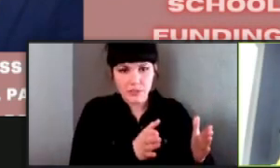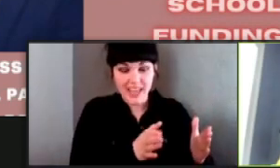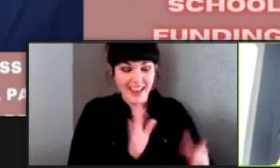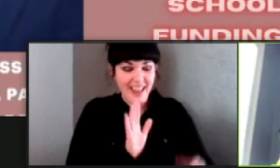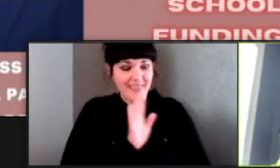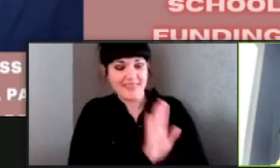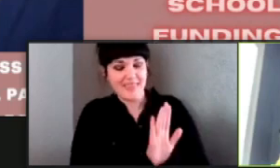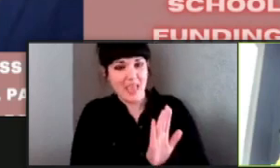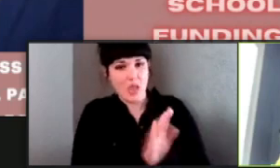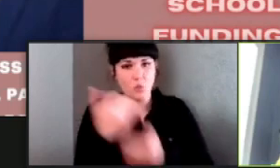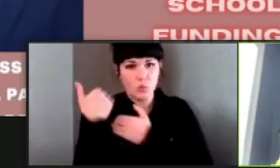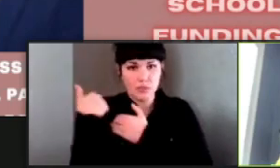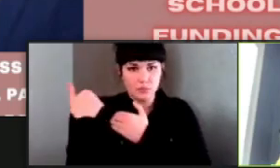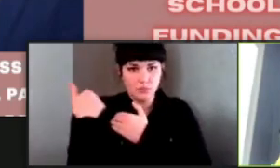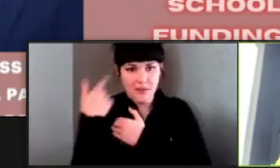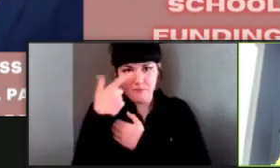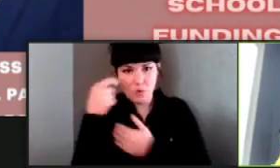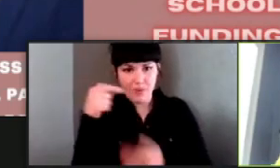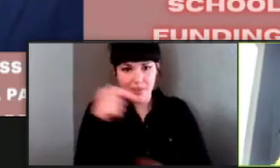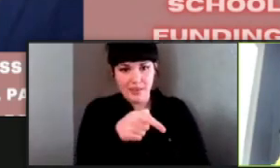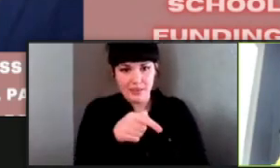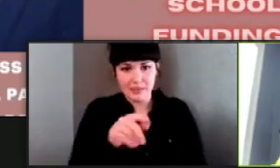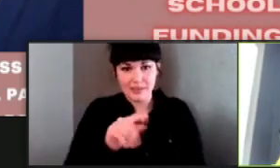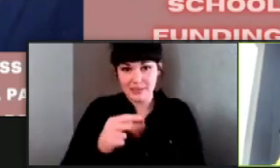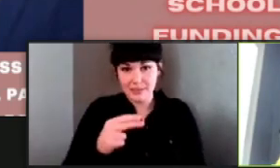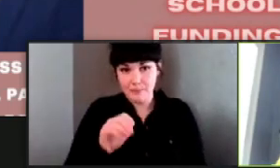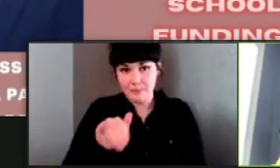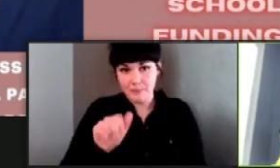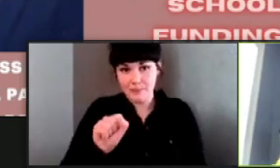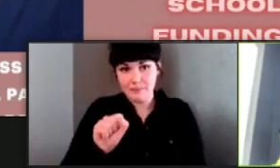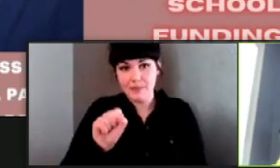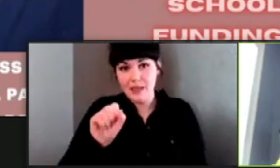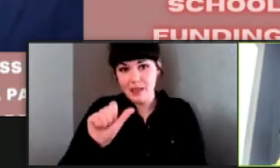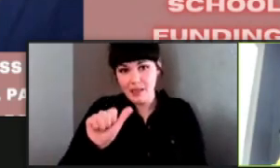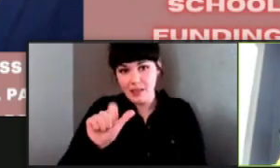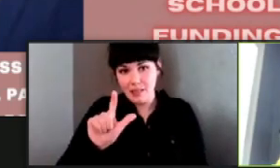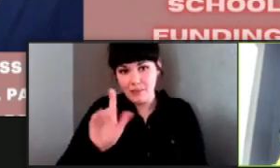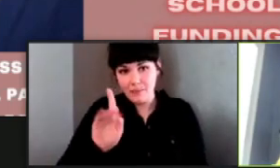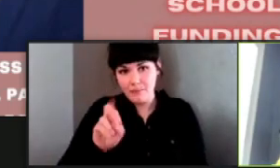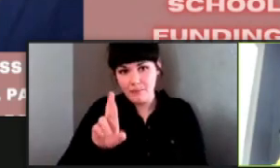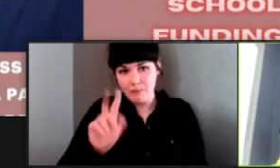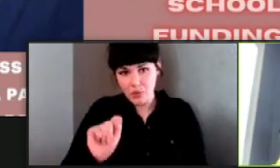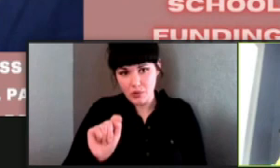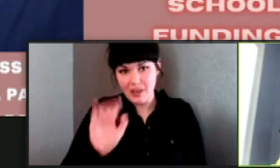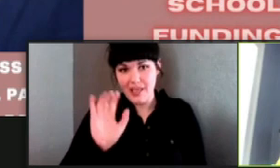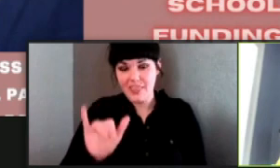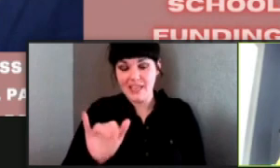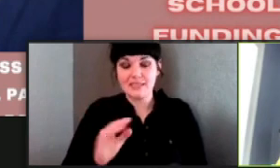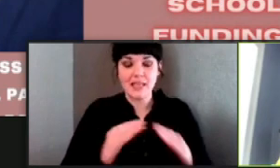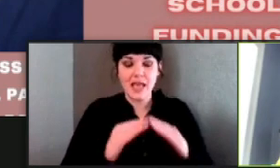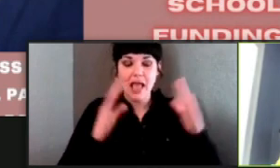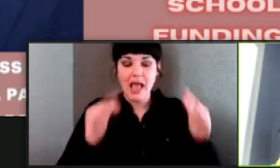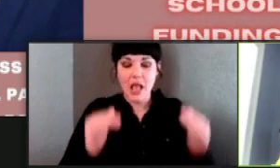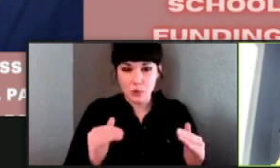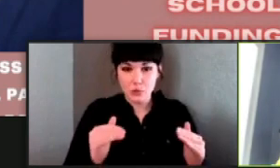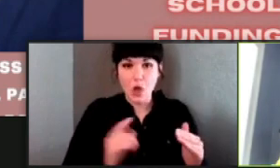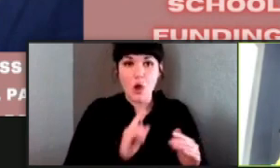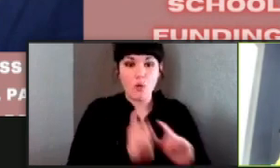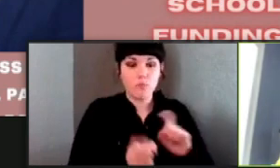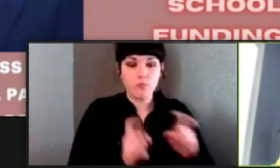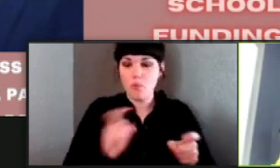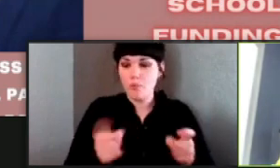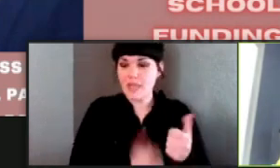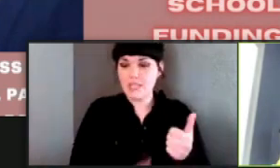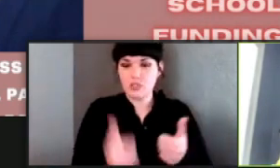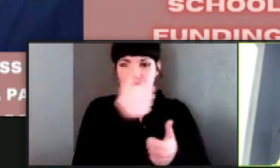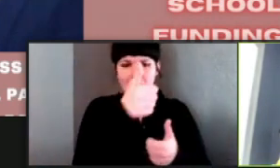this thing off. Thomas Albert is the House Appropriations Chair. He's new to the seat. He's not new